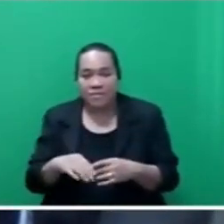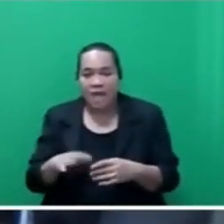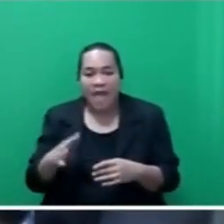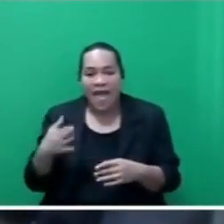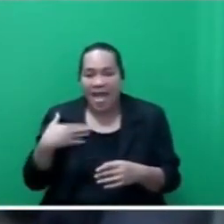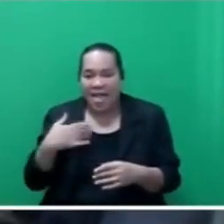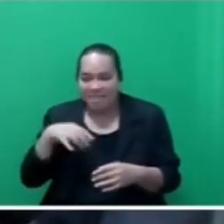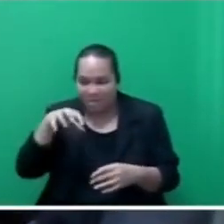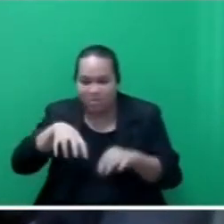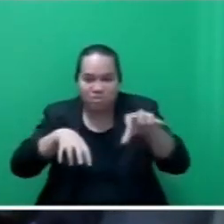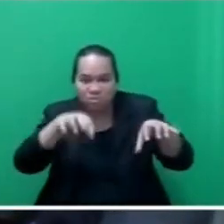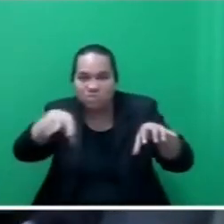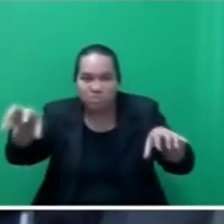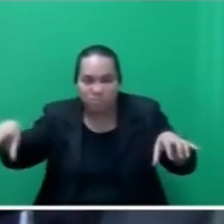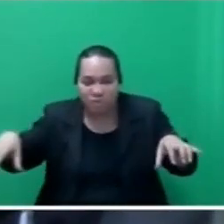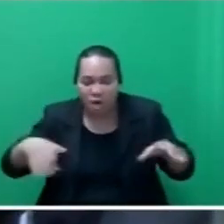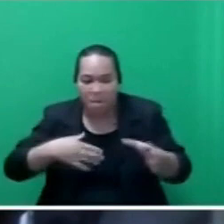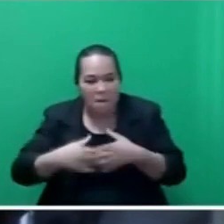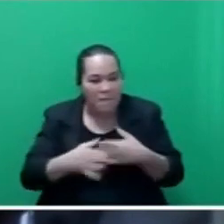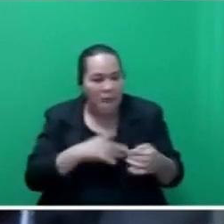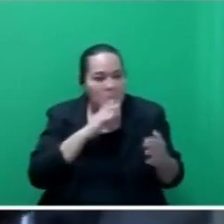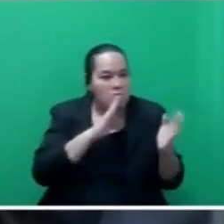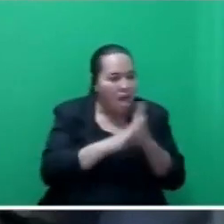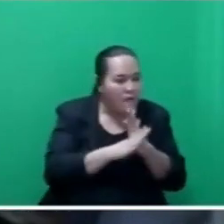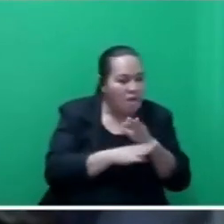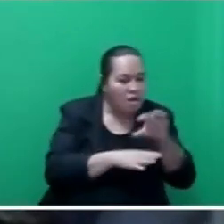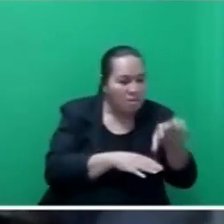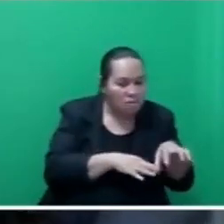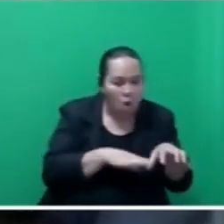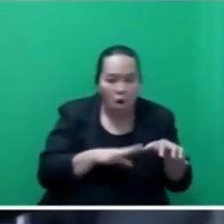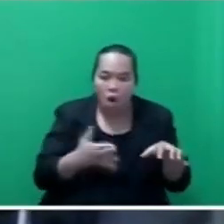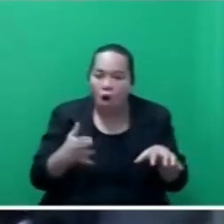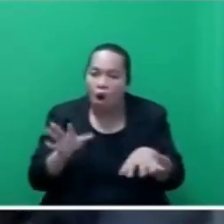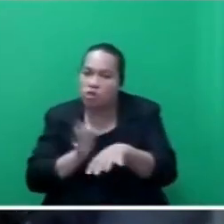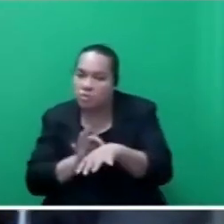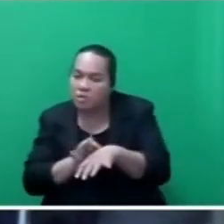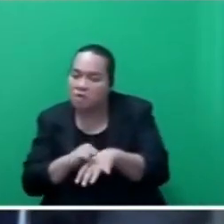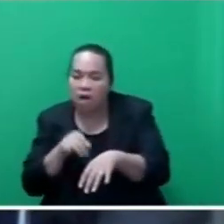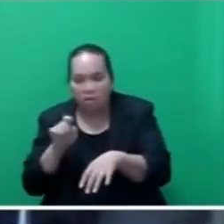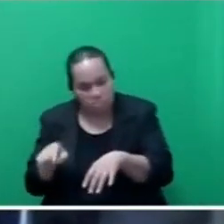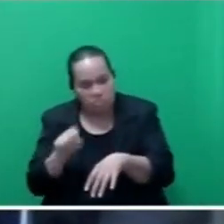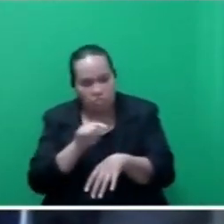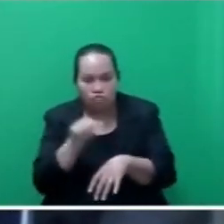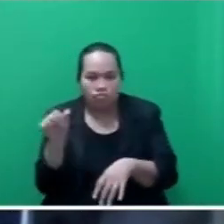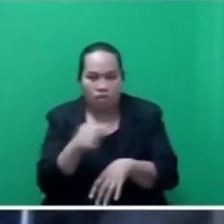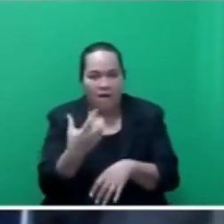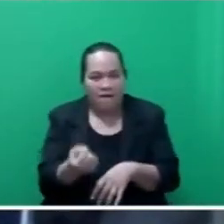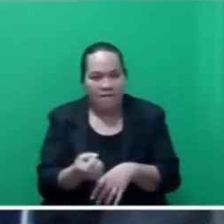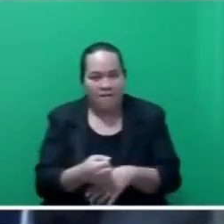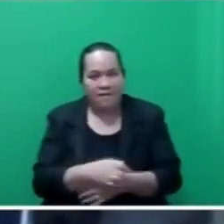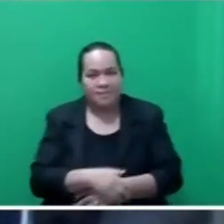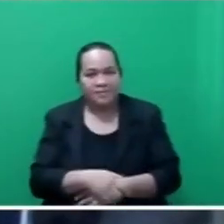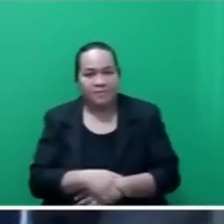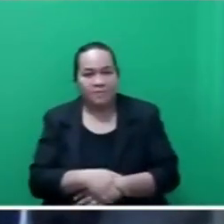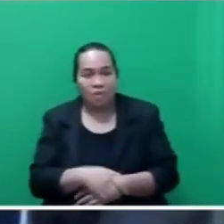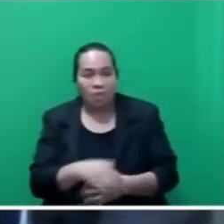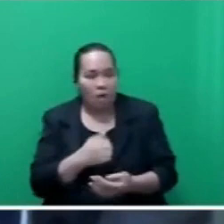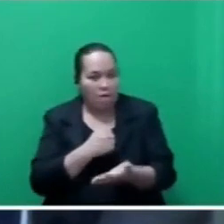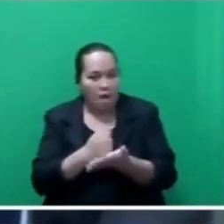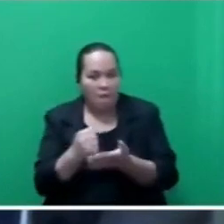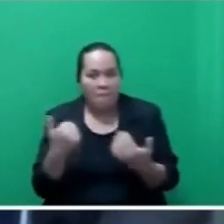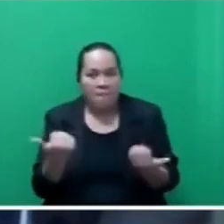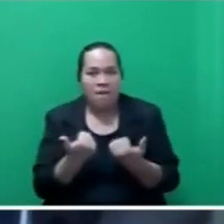facility, whether it be a GP or a health center close to them. And the numbers again have increased, as I've alluded to